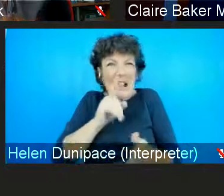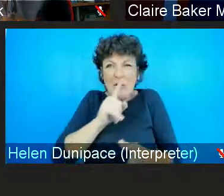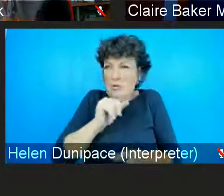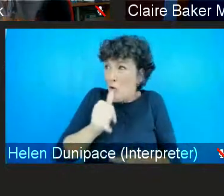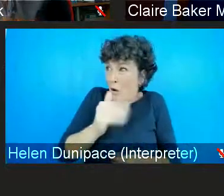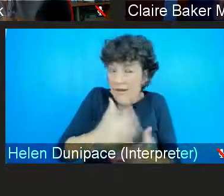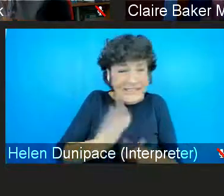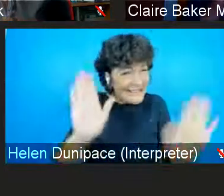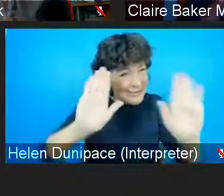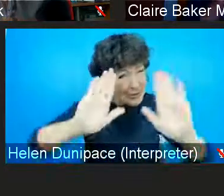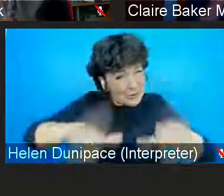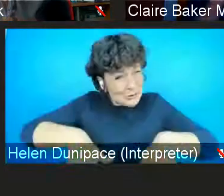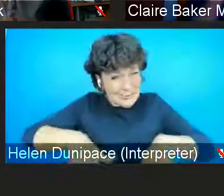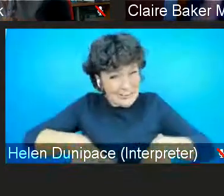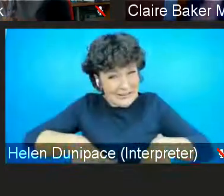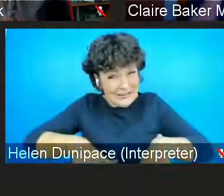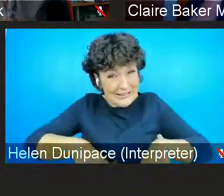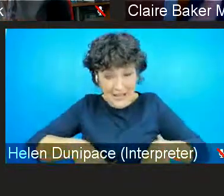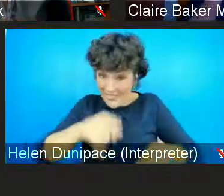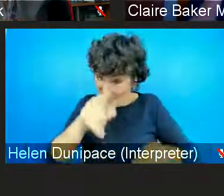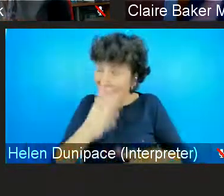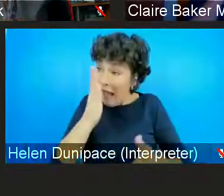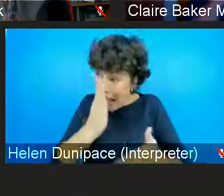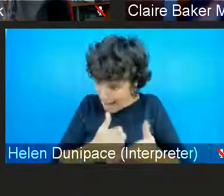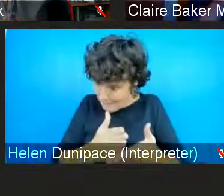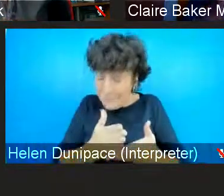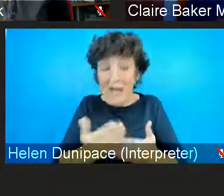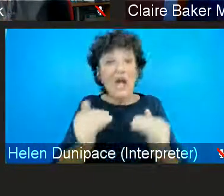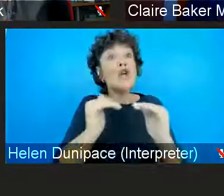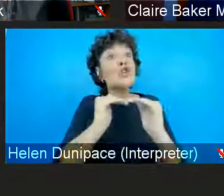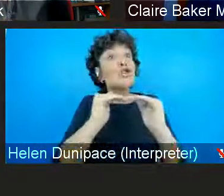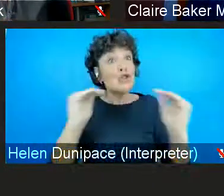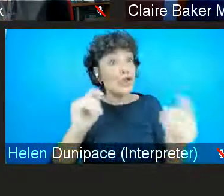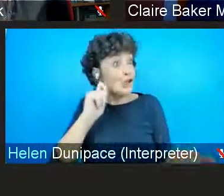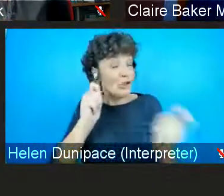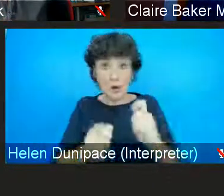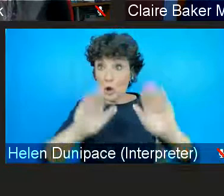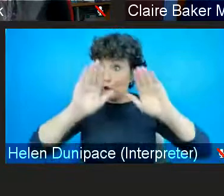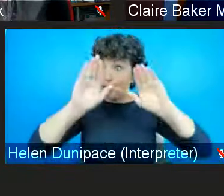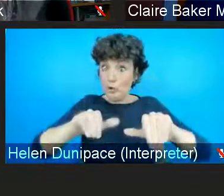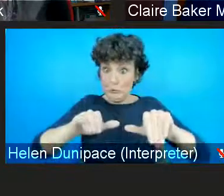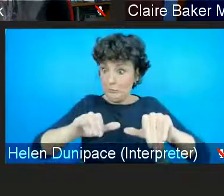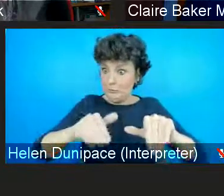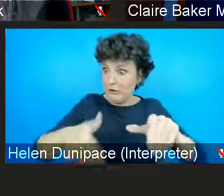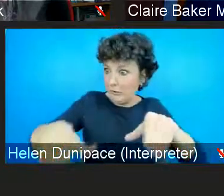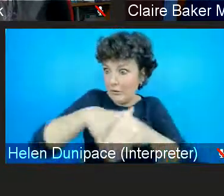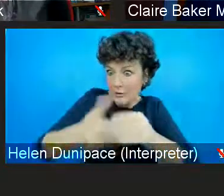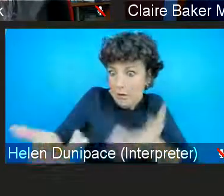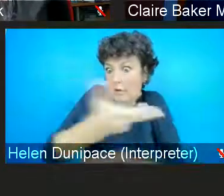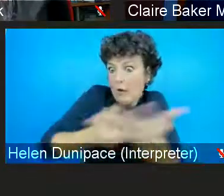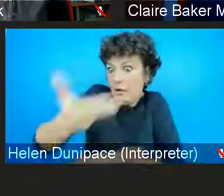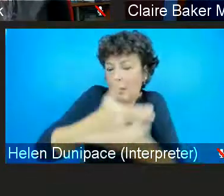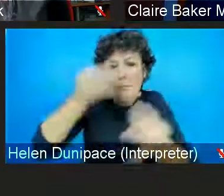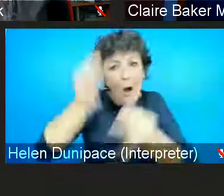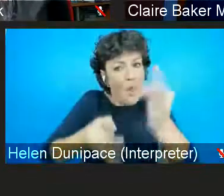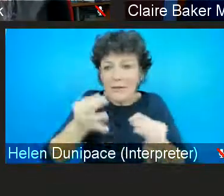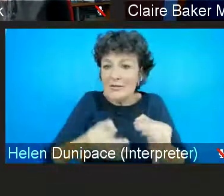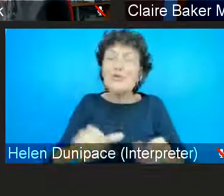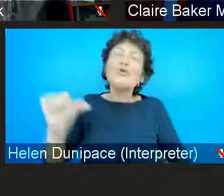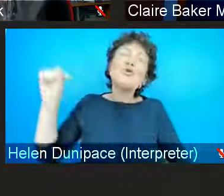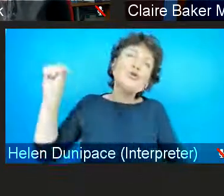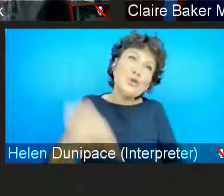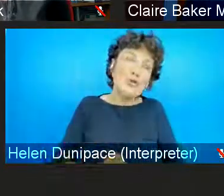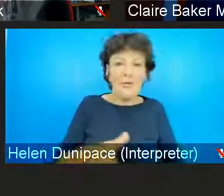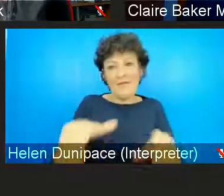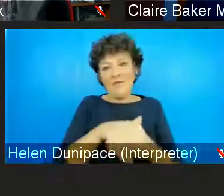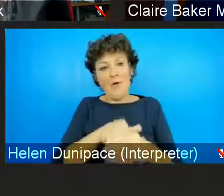that should not be the case. That's exactly how a just transition shouldn't work. You know, it should, as Poonam says, involve engagement with